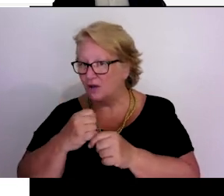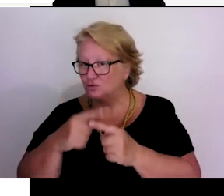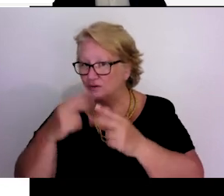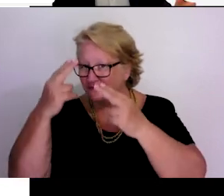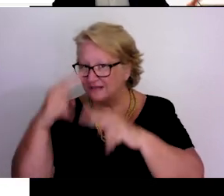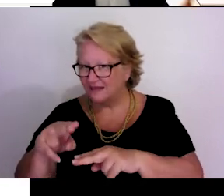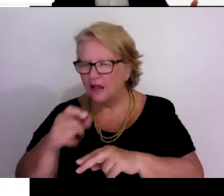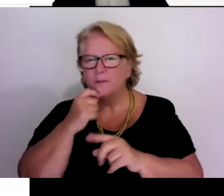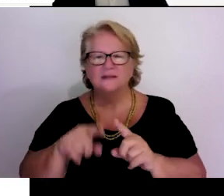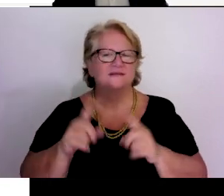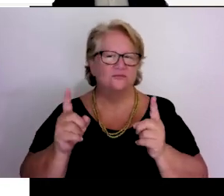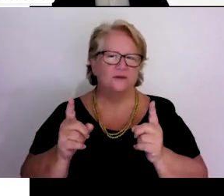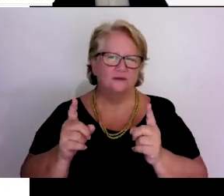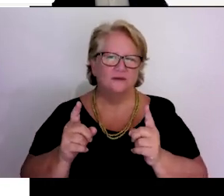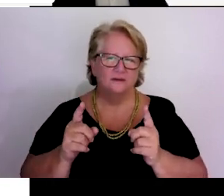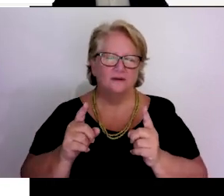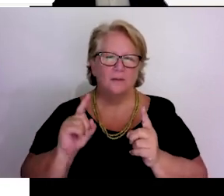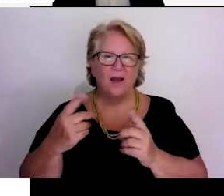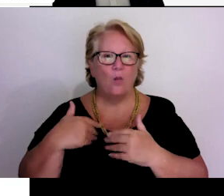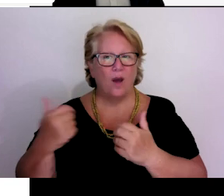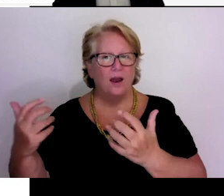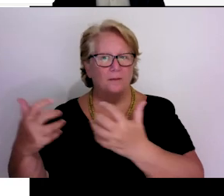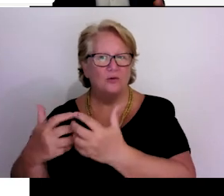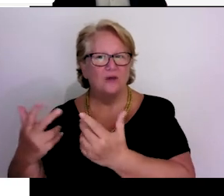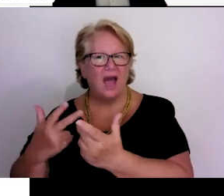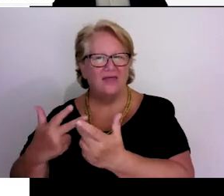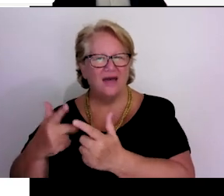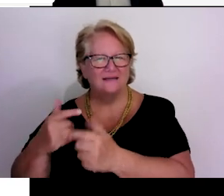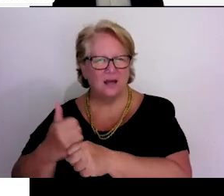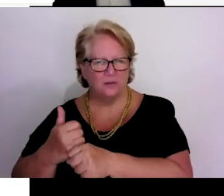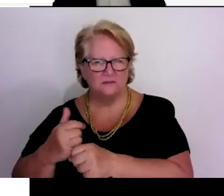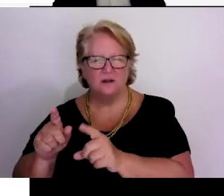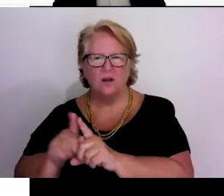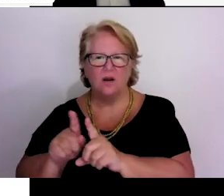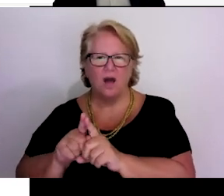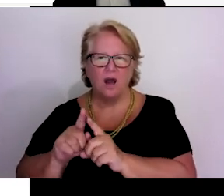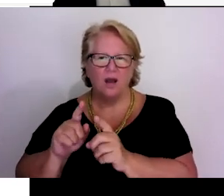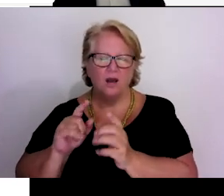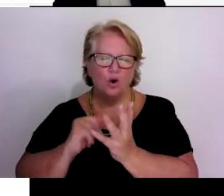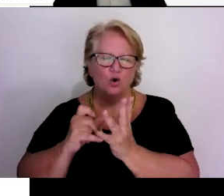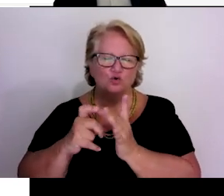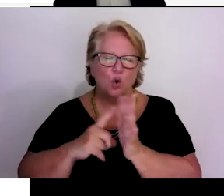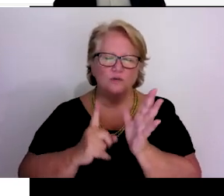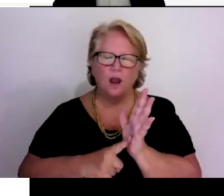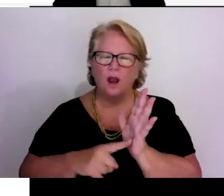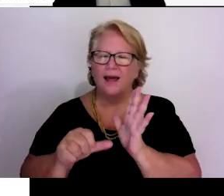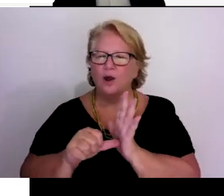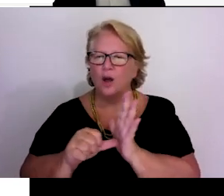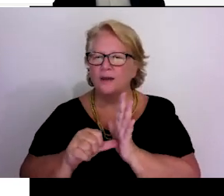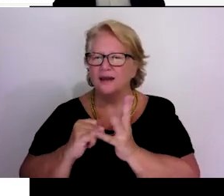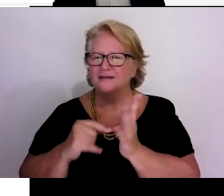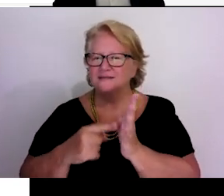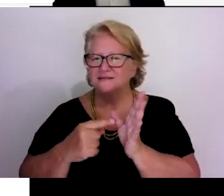those two groups, even though they were well matched on the other characteristics, including things like socioeconomic status, which is a big